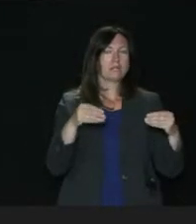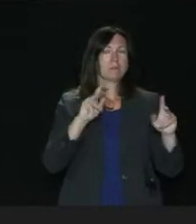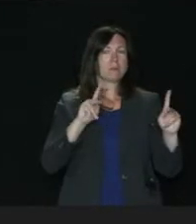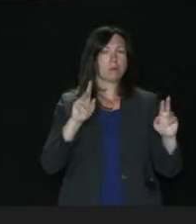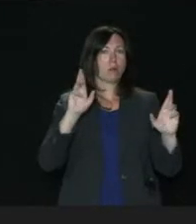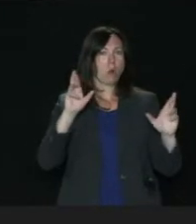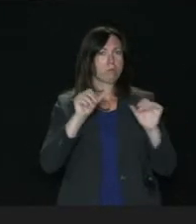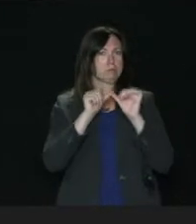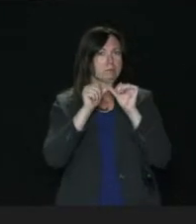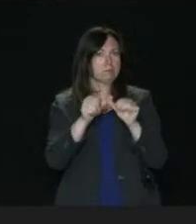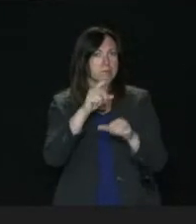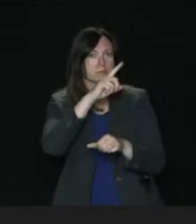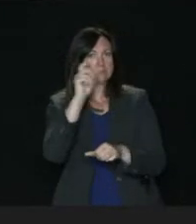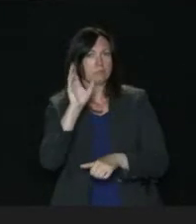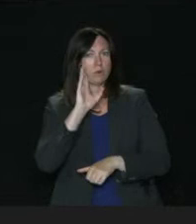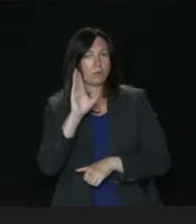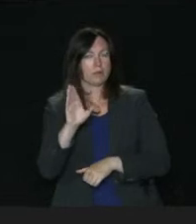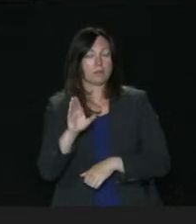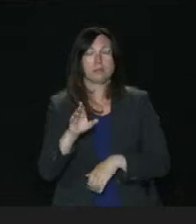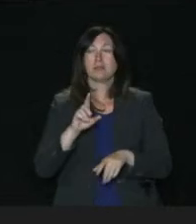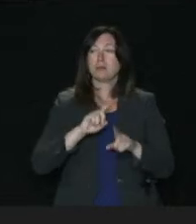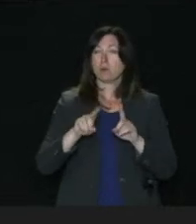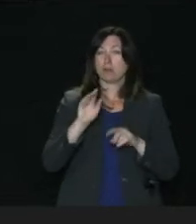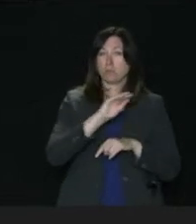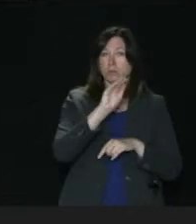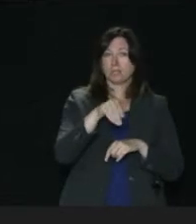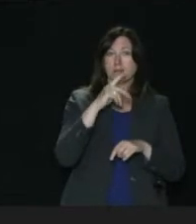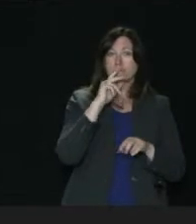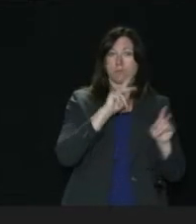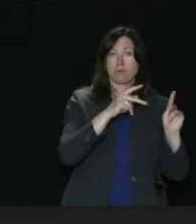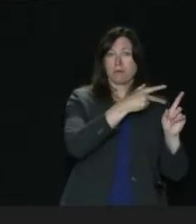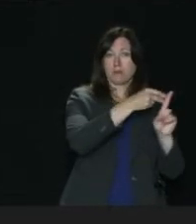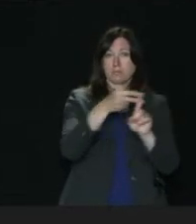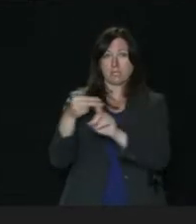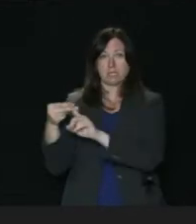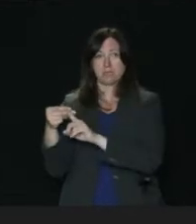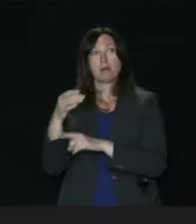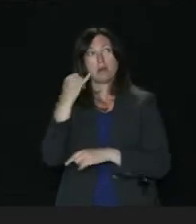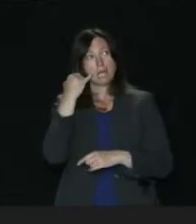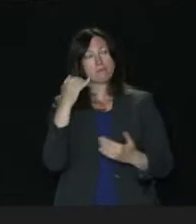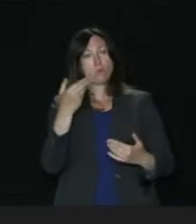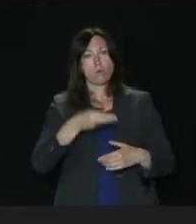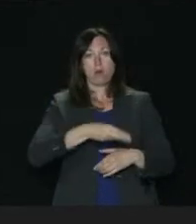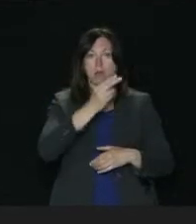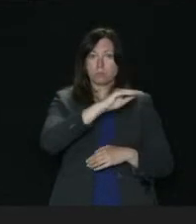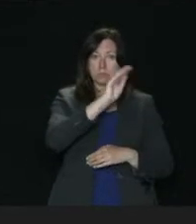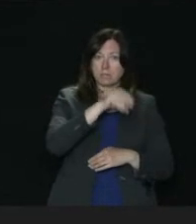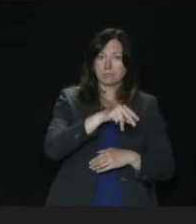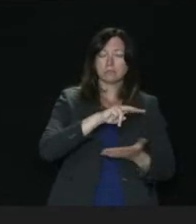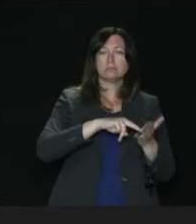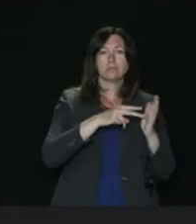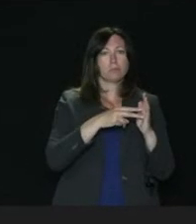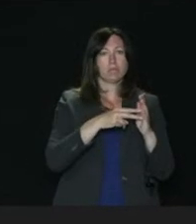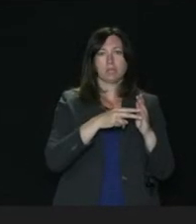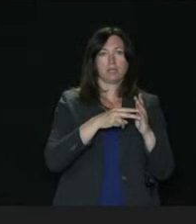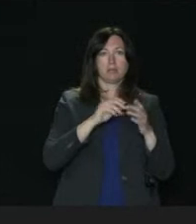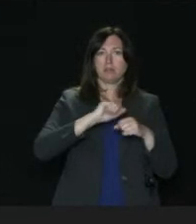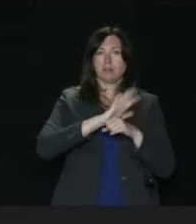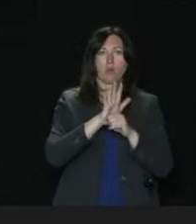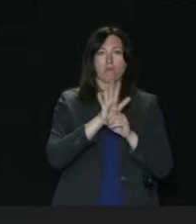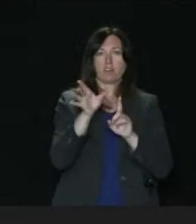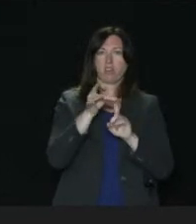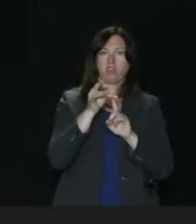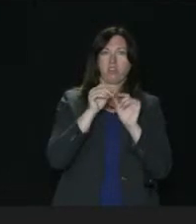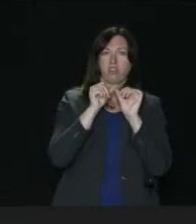summer. But in terms of vaccine coverage, I think the more people that are covered, the harder it is for the virus to continue to sort